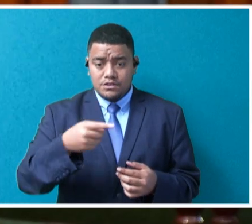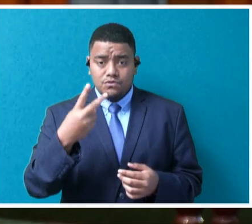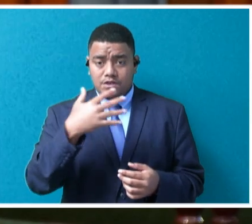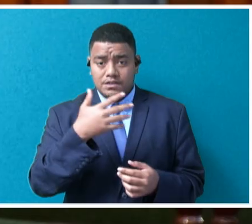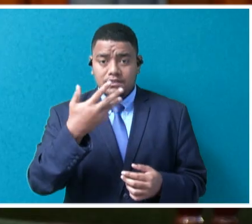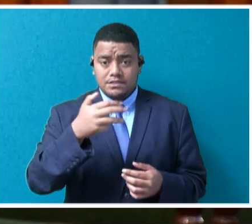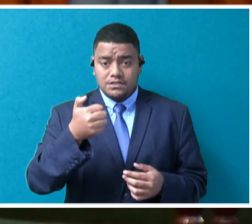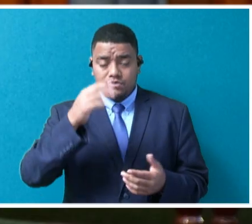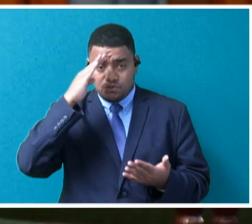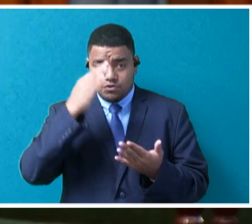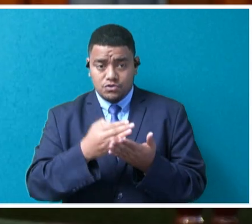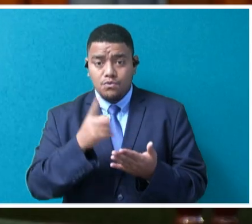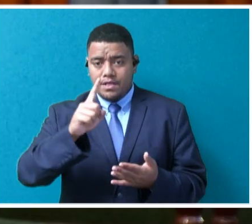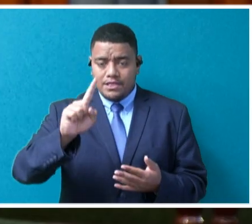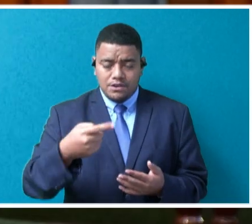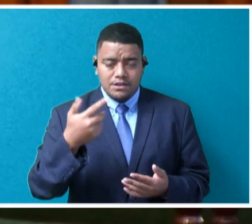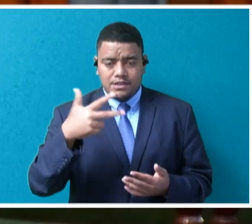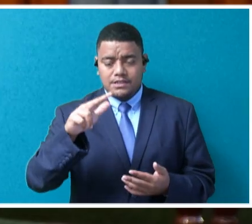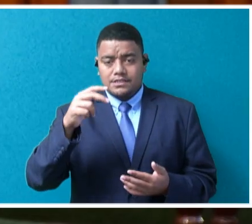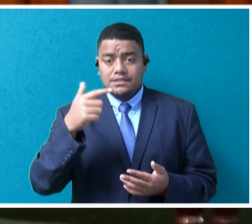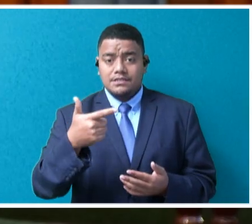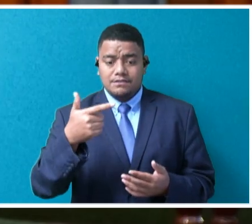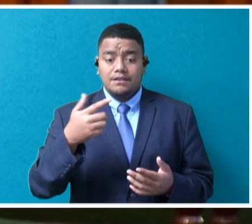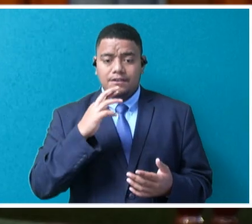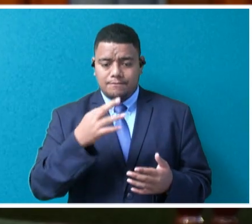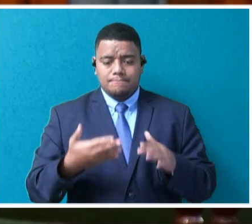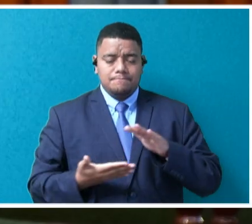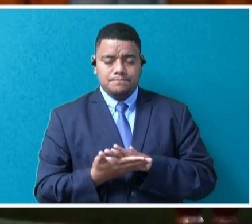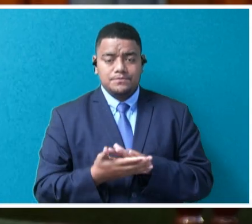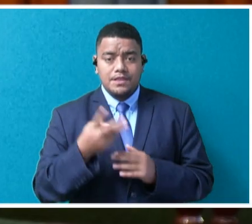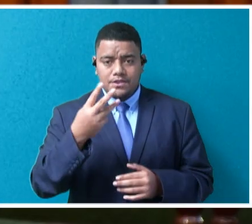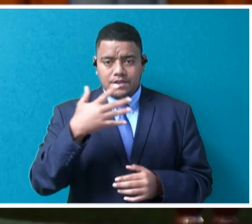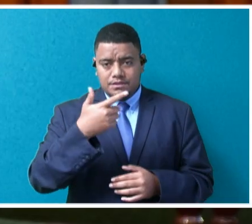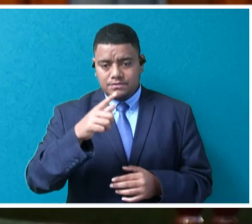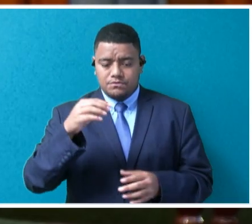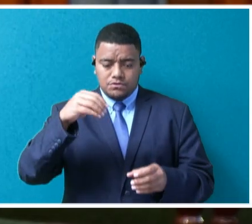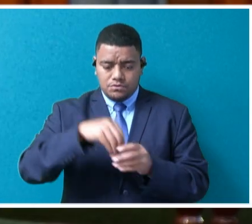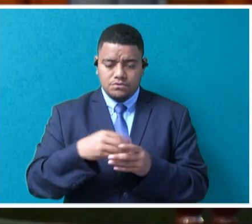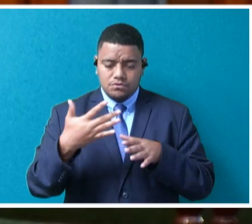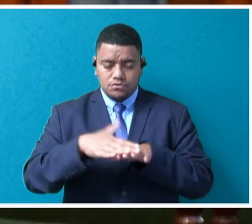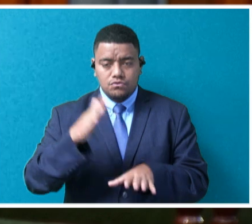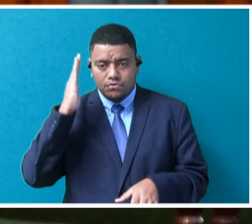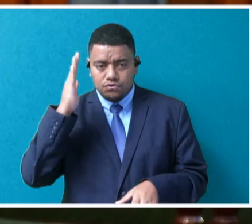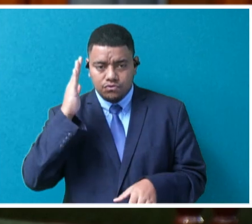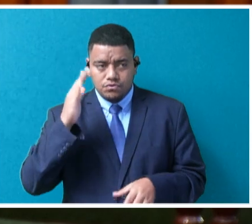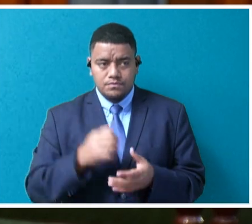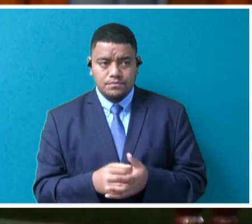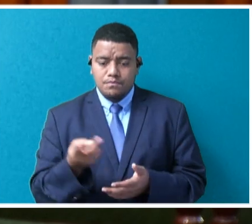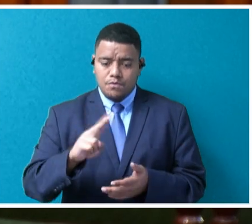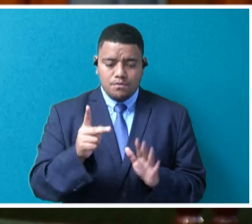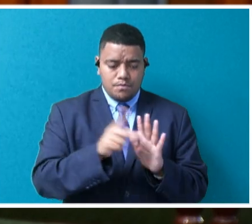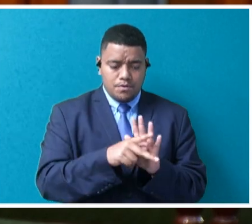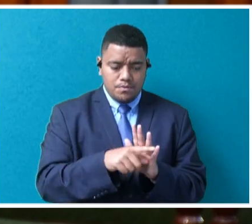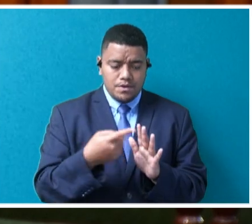2,296 students, 1,087 are in the 378 inclusive mainstream schools, both